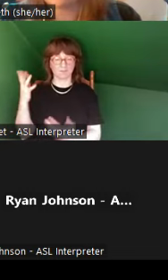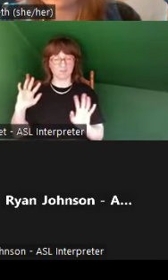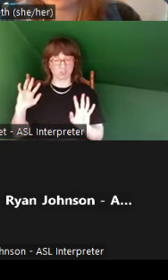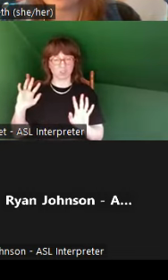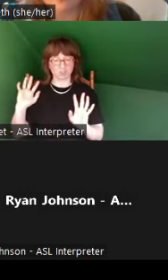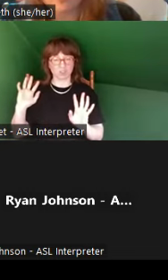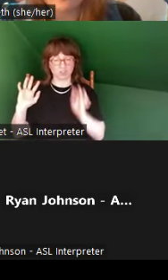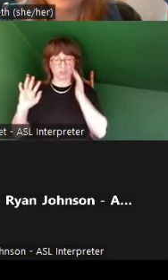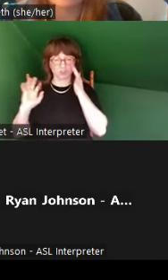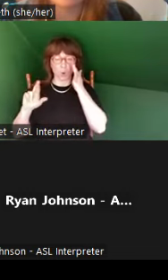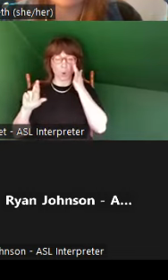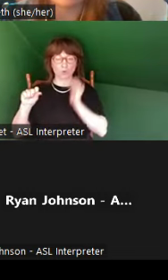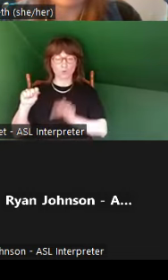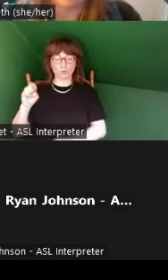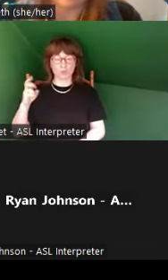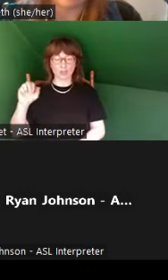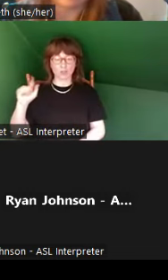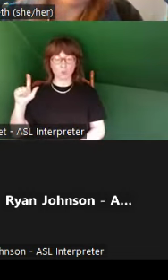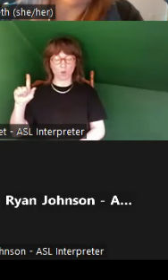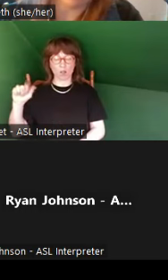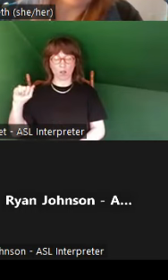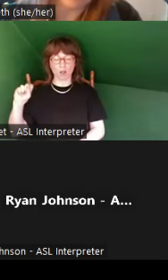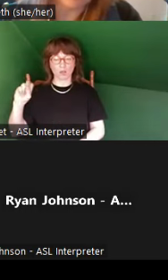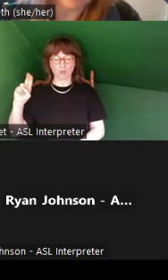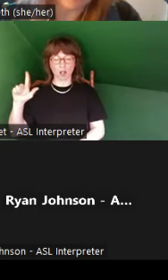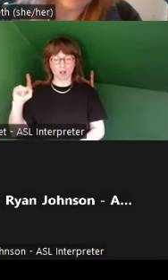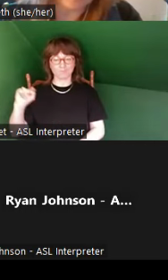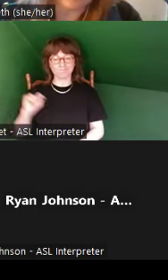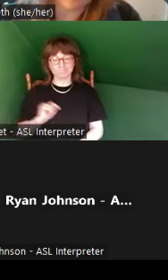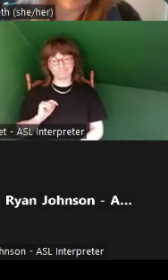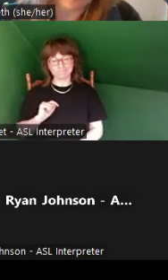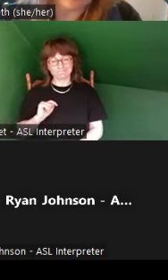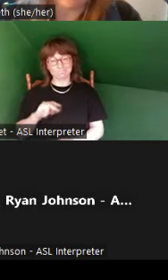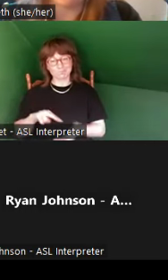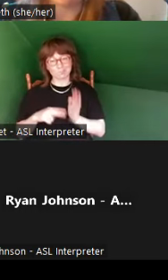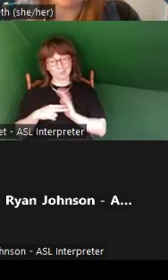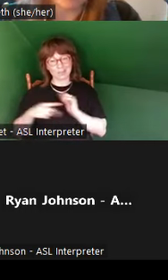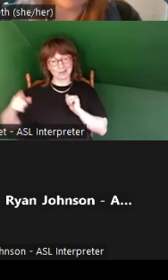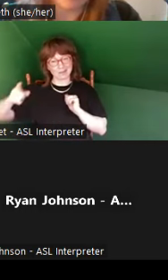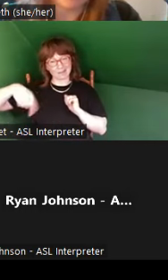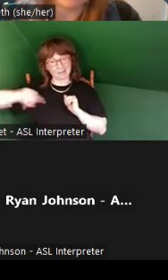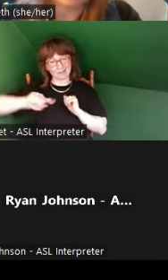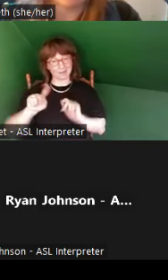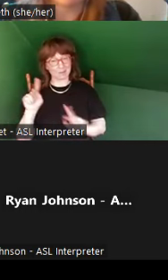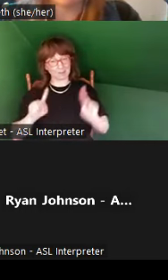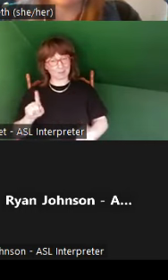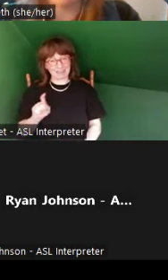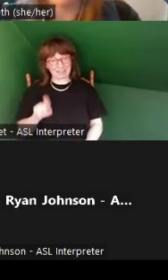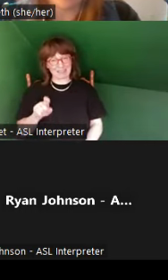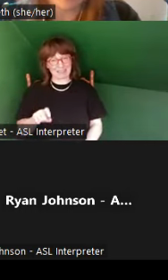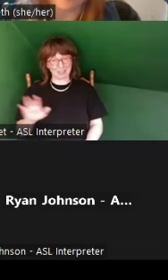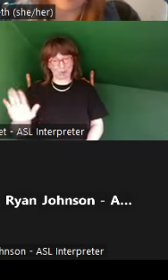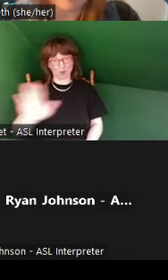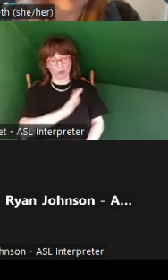domestic violence or sexual assault. And so they are probably going to be in need of your services. It would be really important